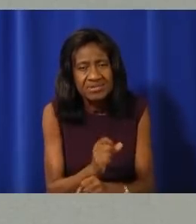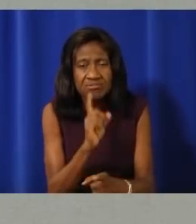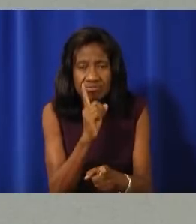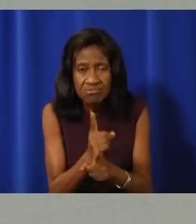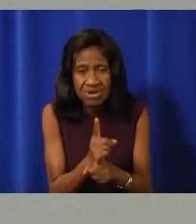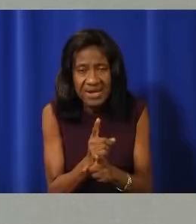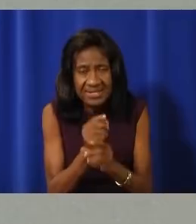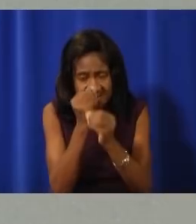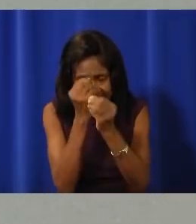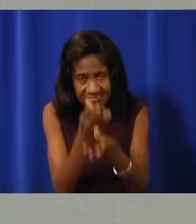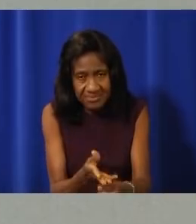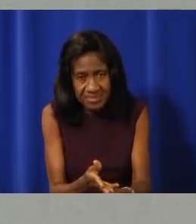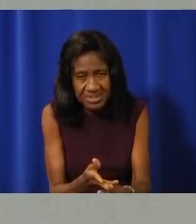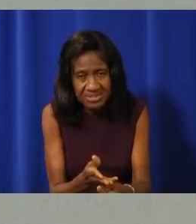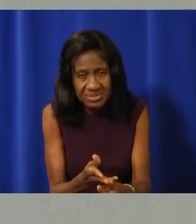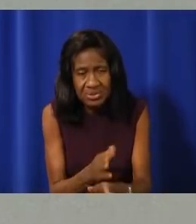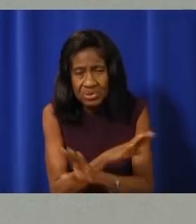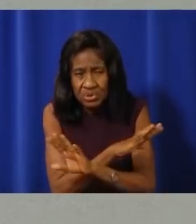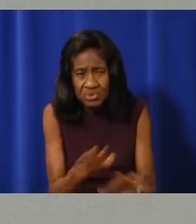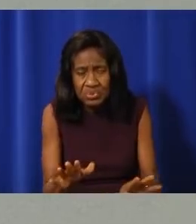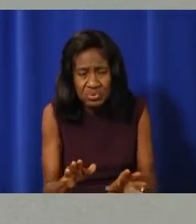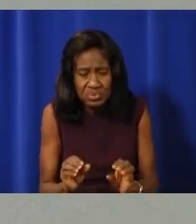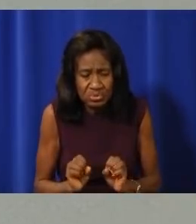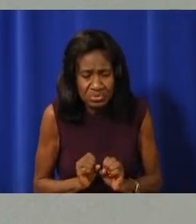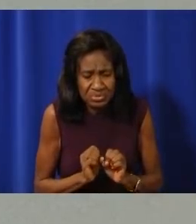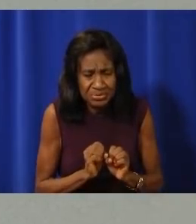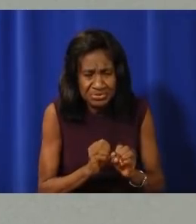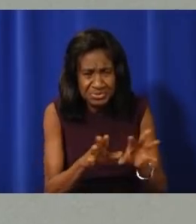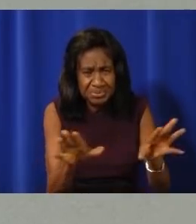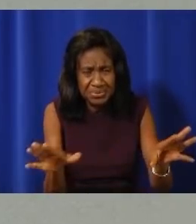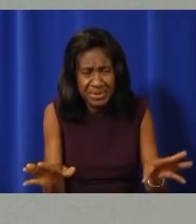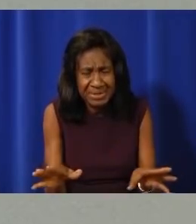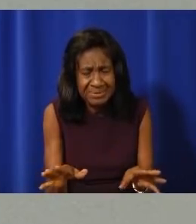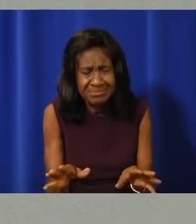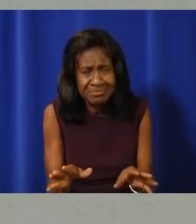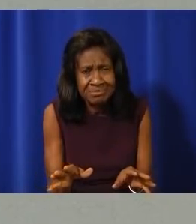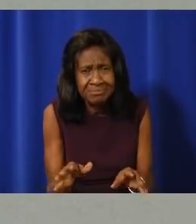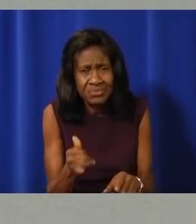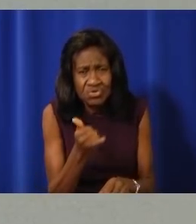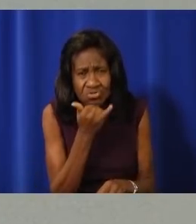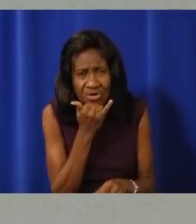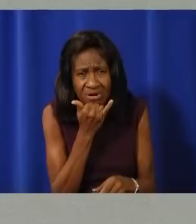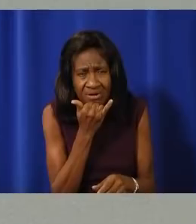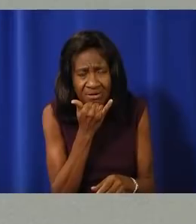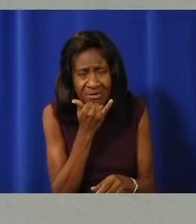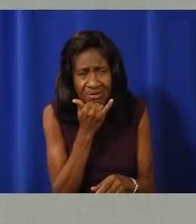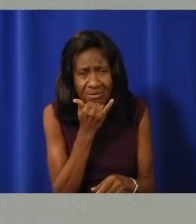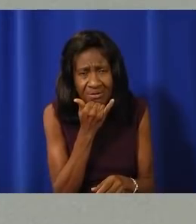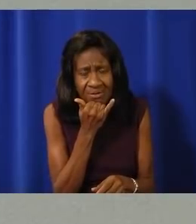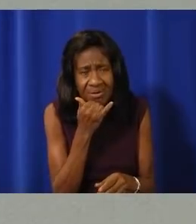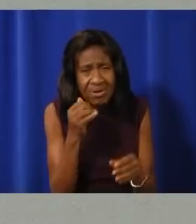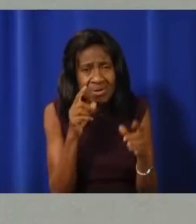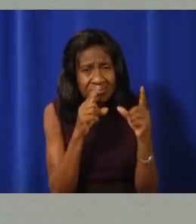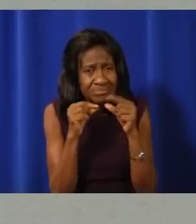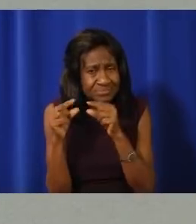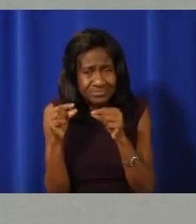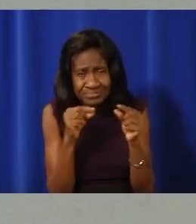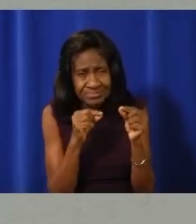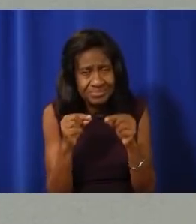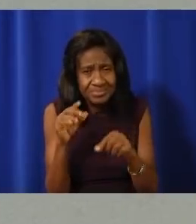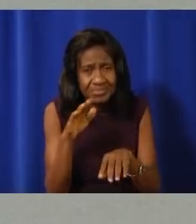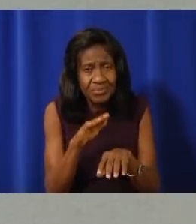official sources, and please do not spread misinformation on social media because it causes so much alarm, upset,